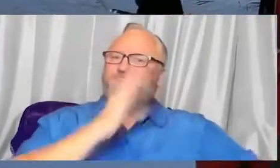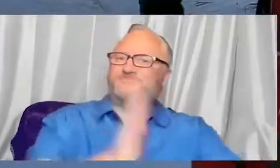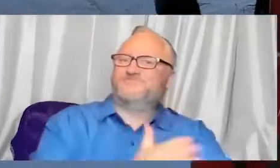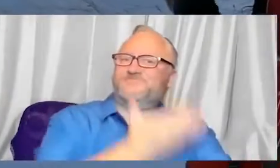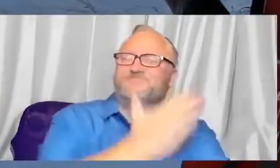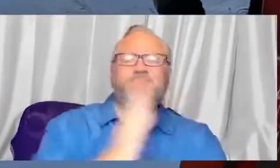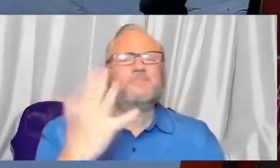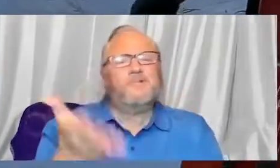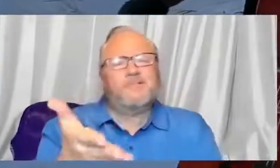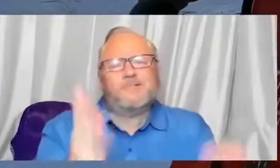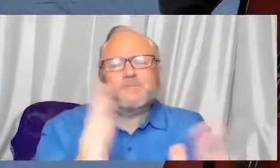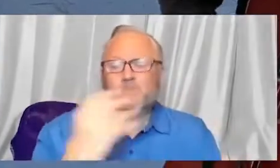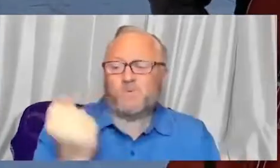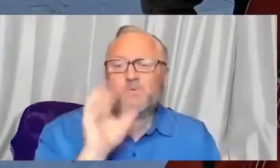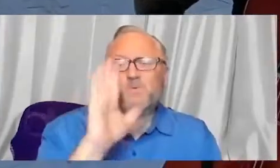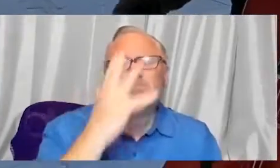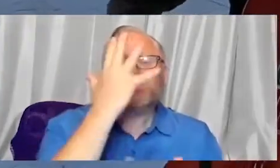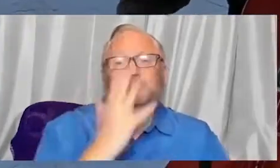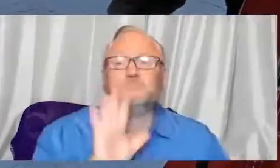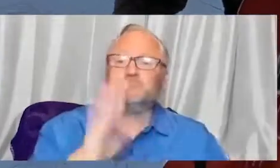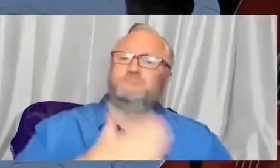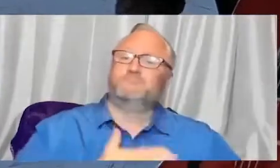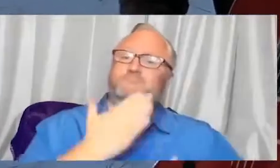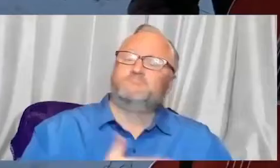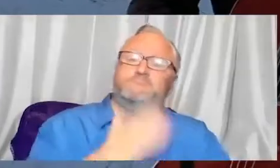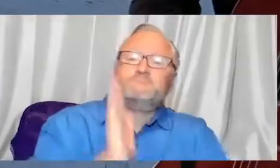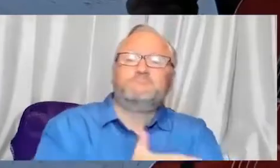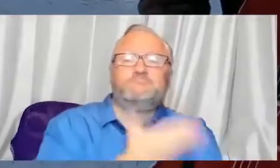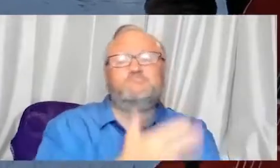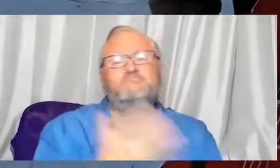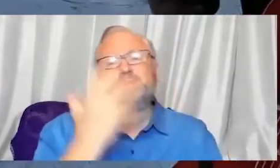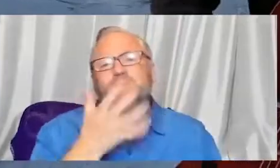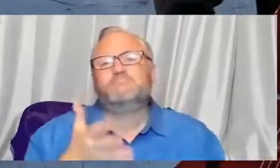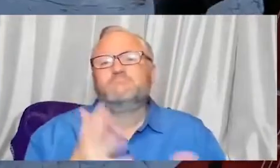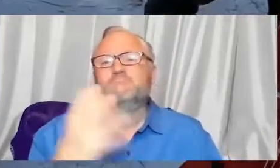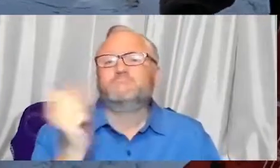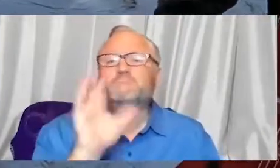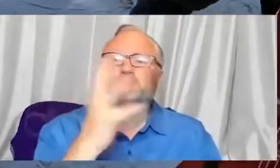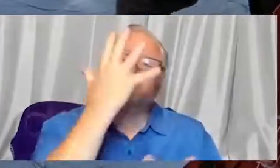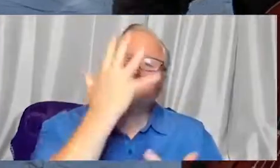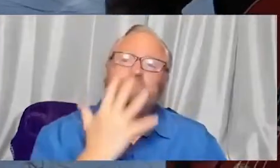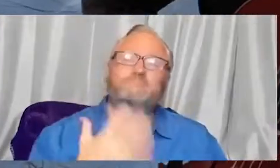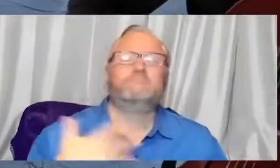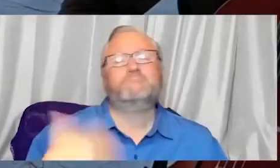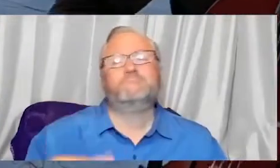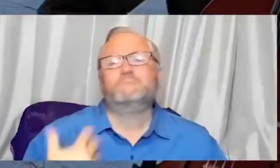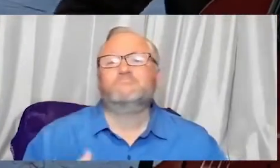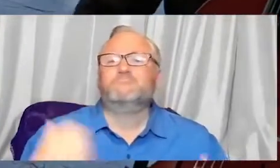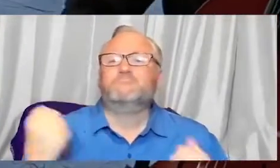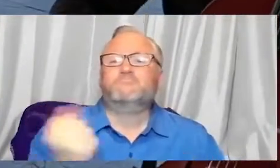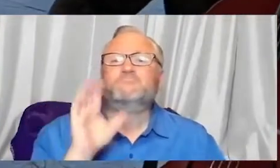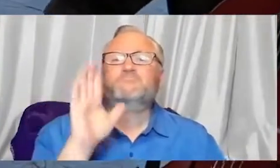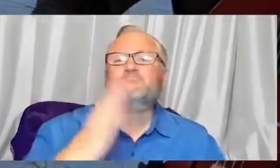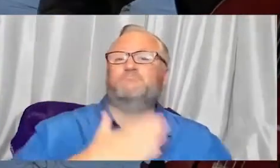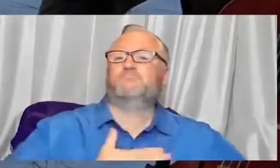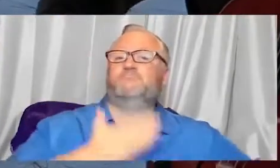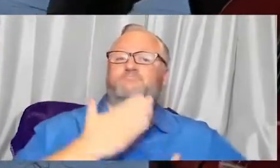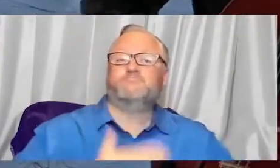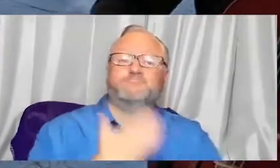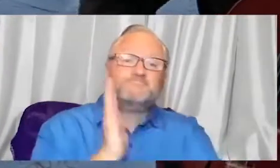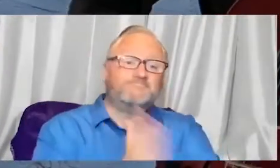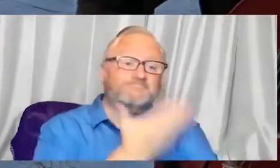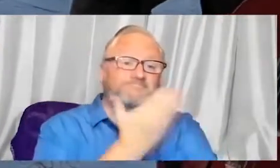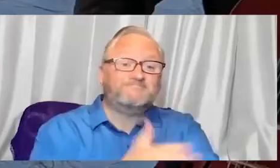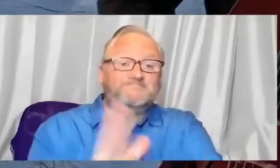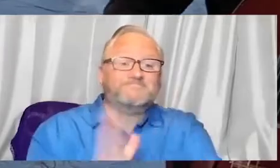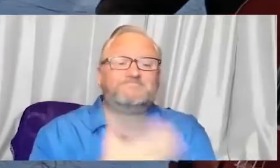your sorrow. Whoa, whoa, let me hold your joyful song. Whoa, whoa, let me hold your sorrow. Whoa, whoa, let me hold your joyful